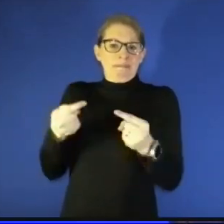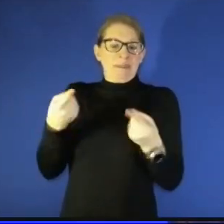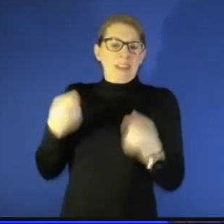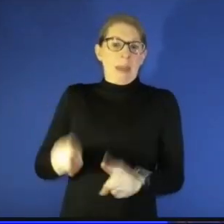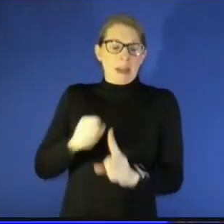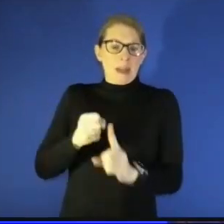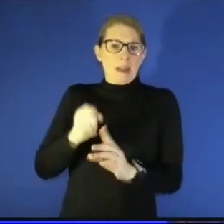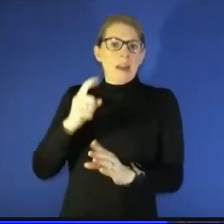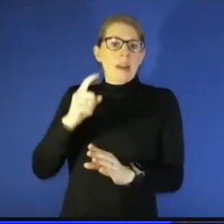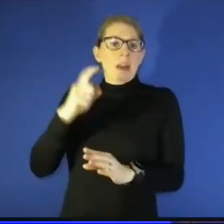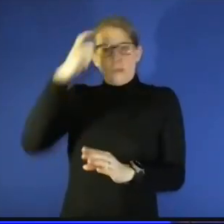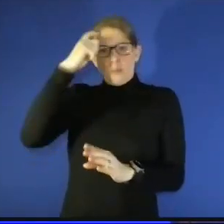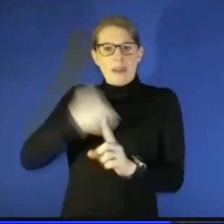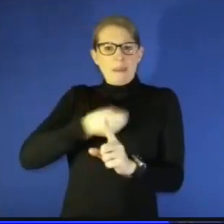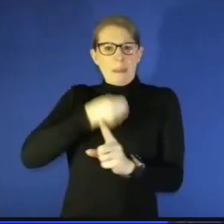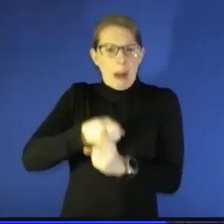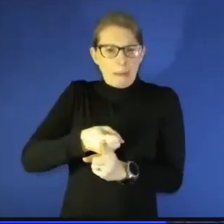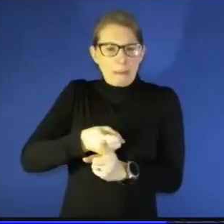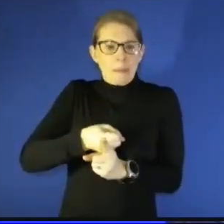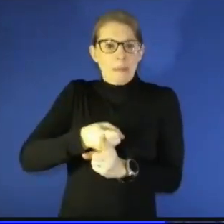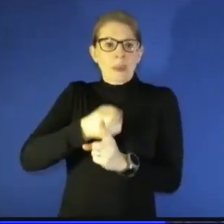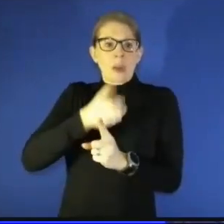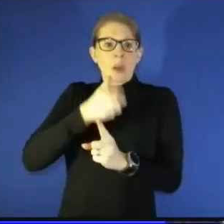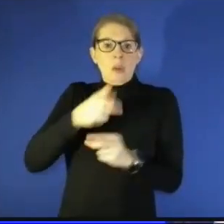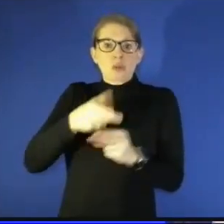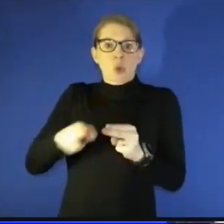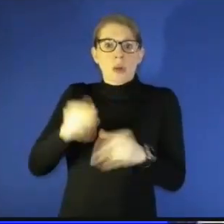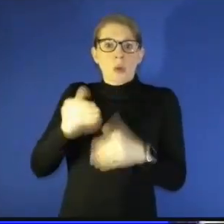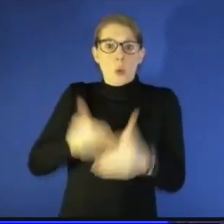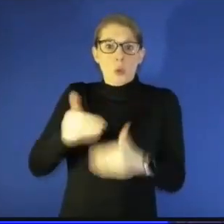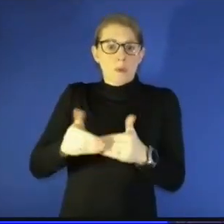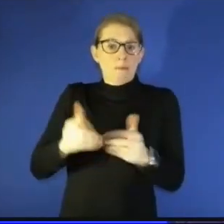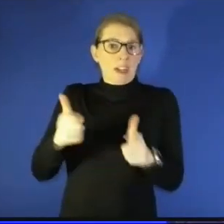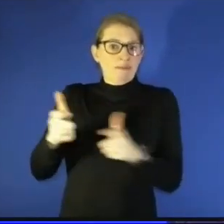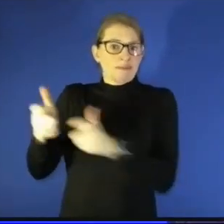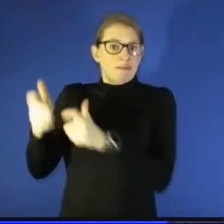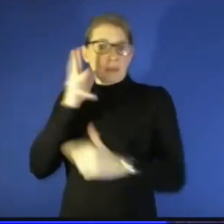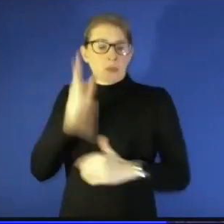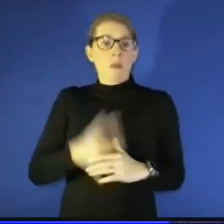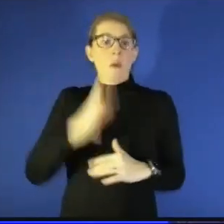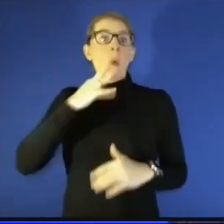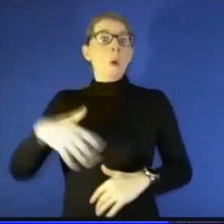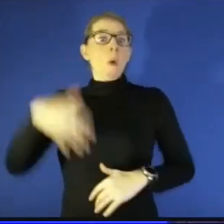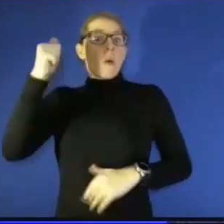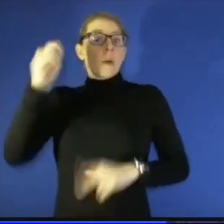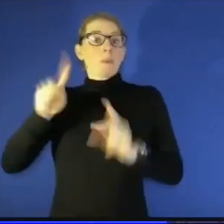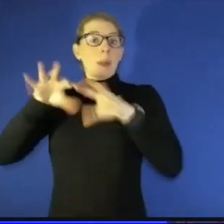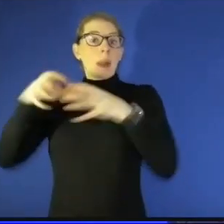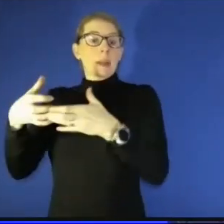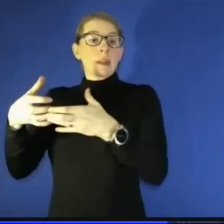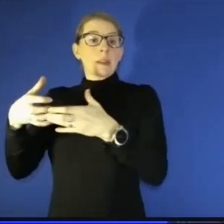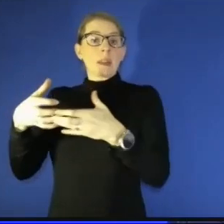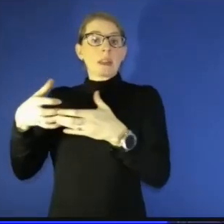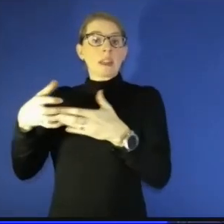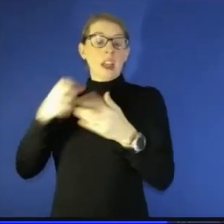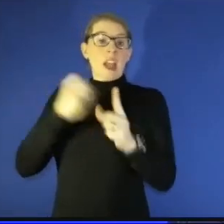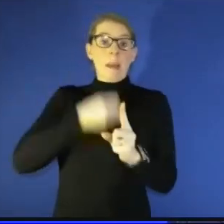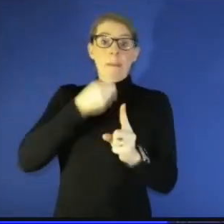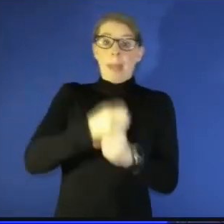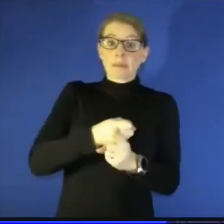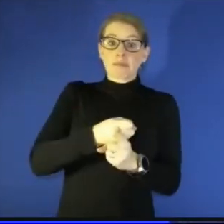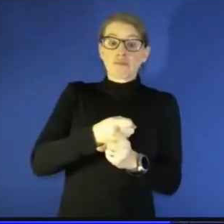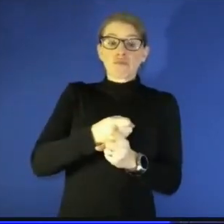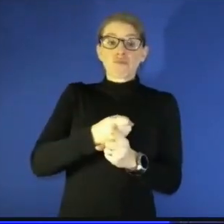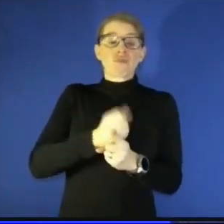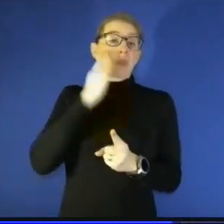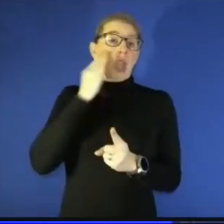will manifest in very short order. When you're talking in an older population, it can be that the impact to the head